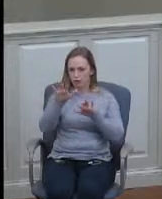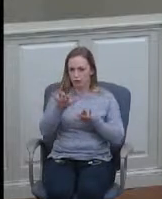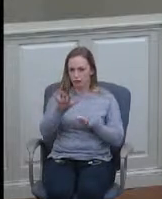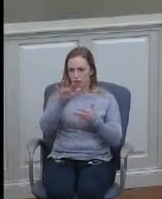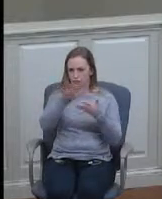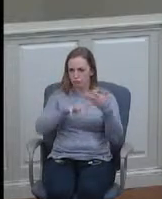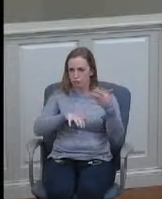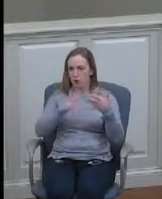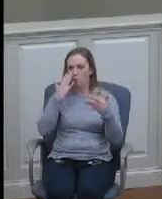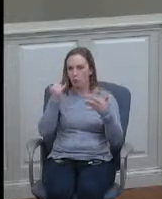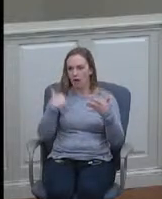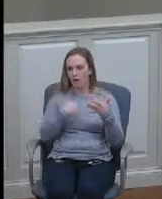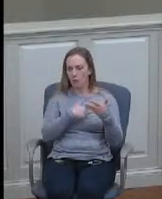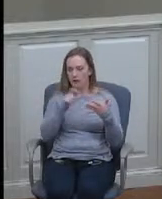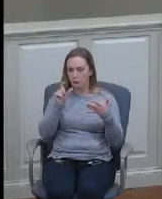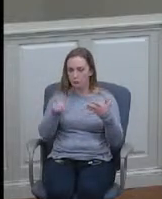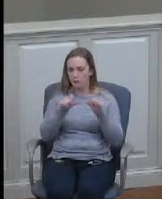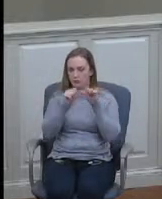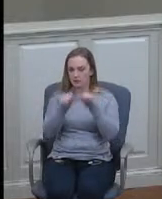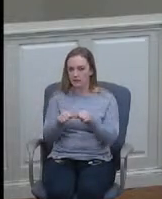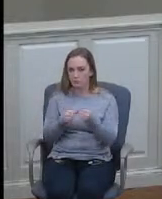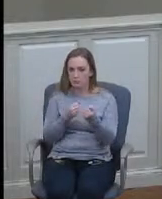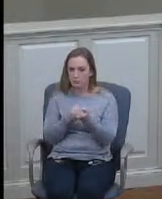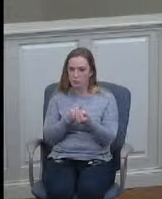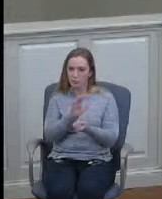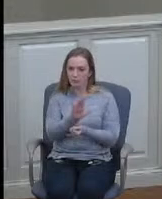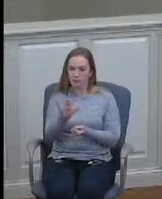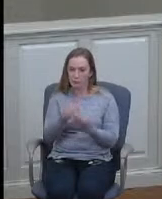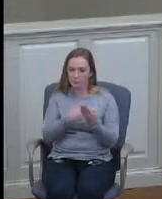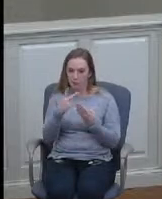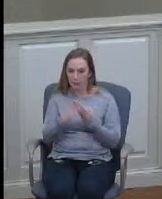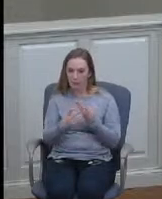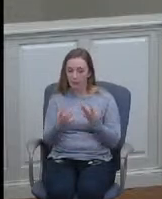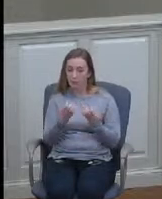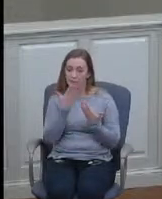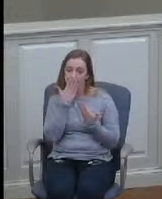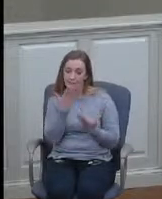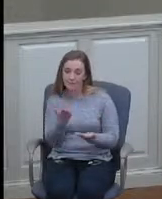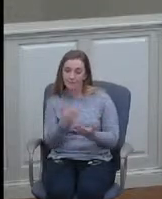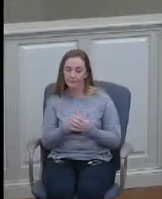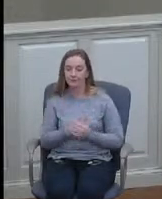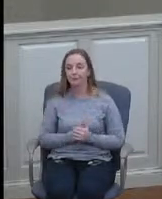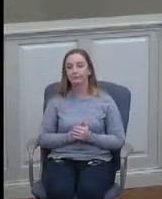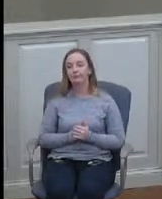should continue to support this program. So I want to say thanks.